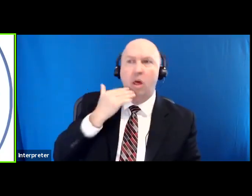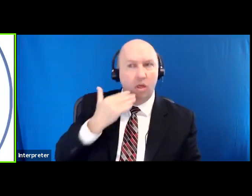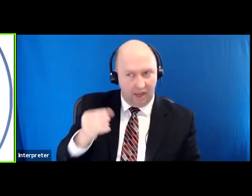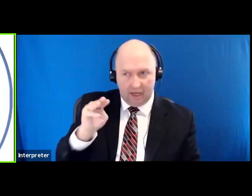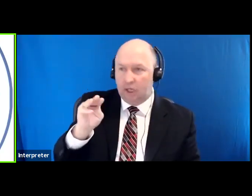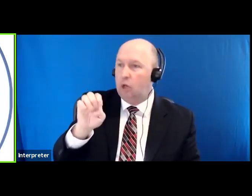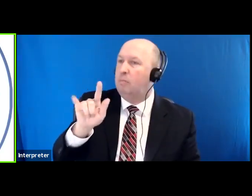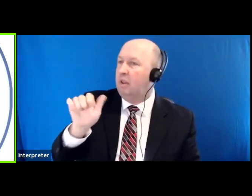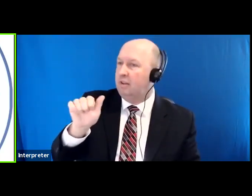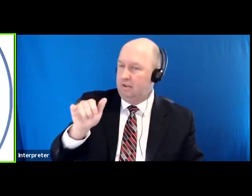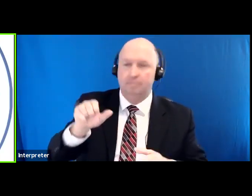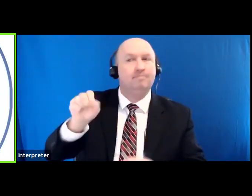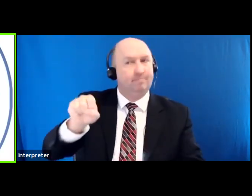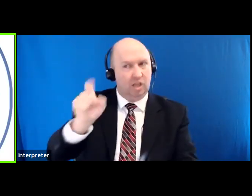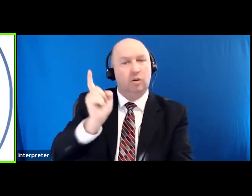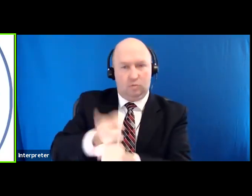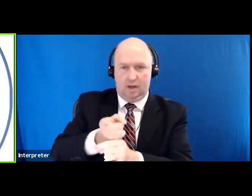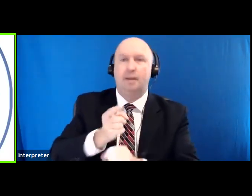that is correct.